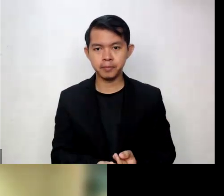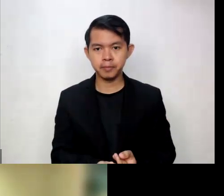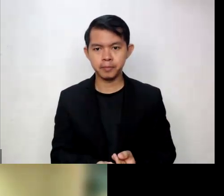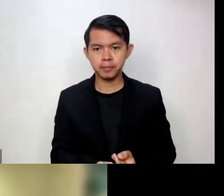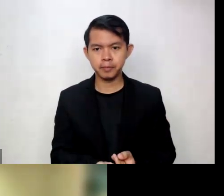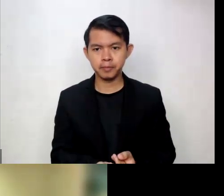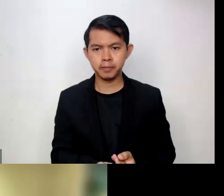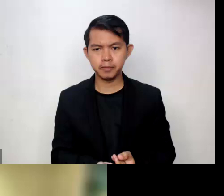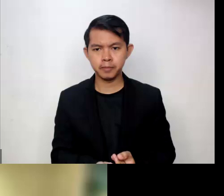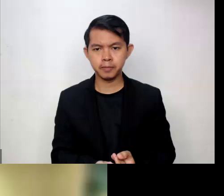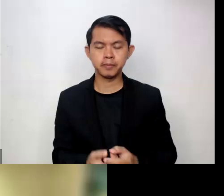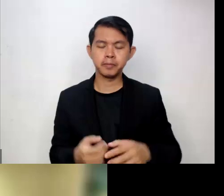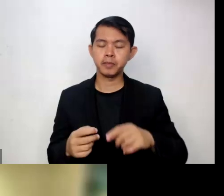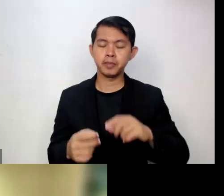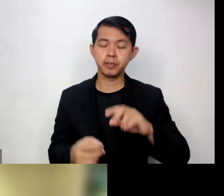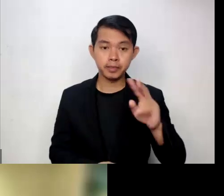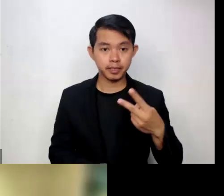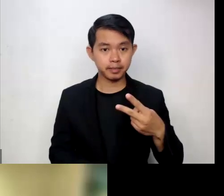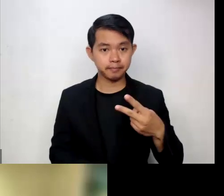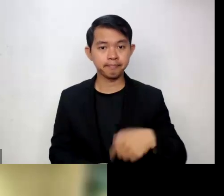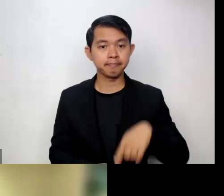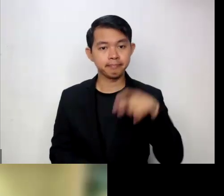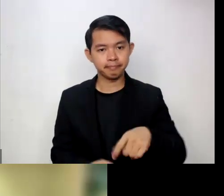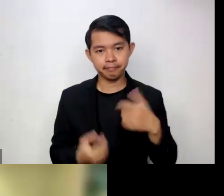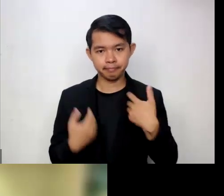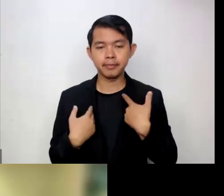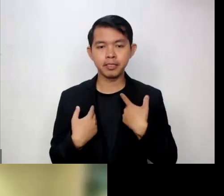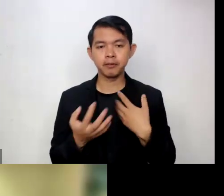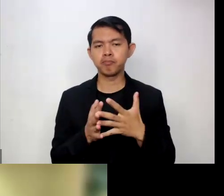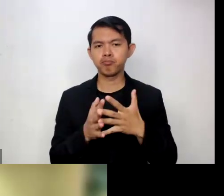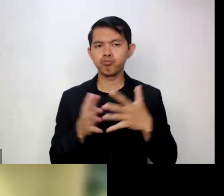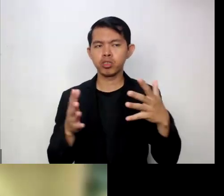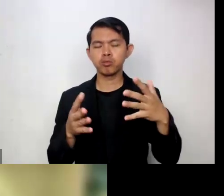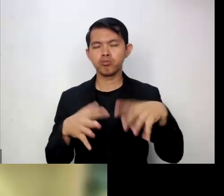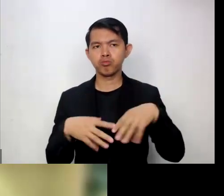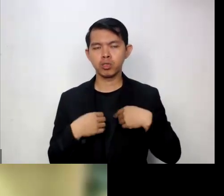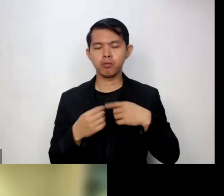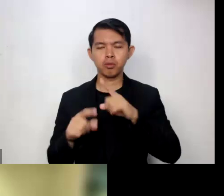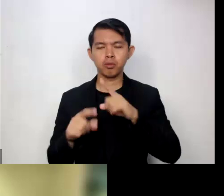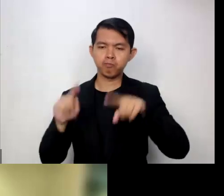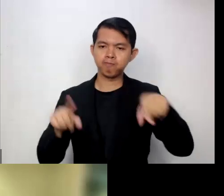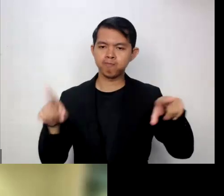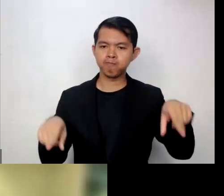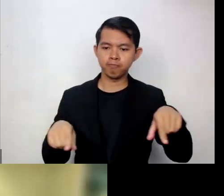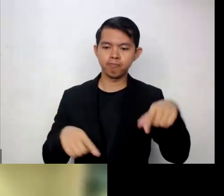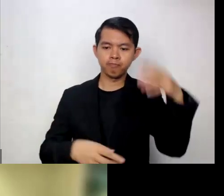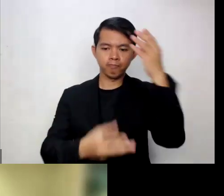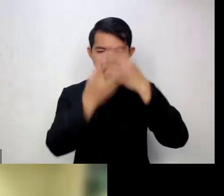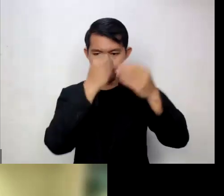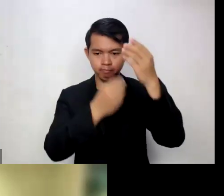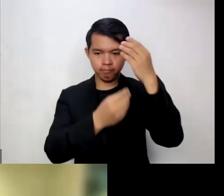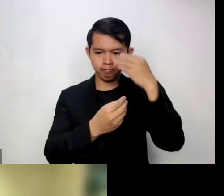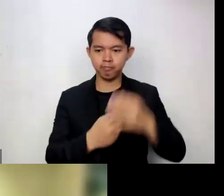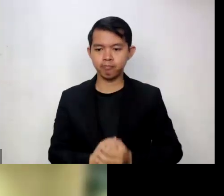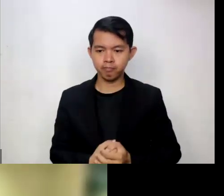sorry, yung second, I think we need to have a greater recognition of various forms of knowledge and knowledge